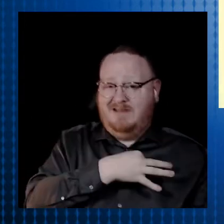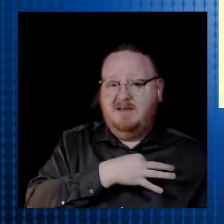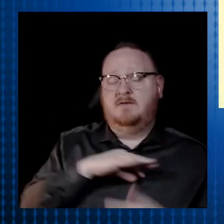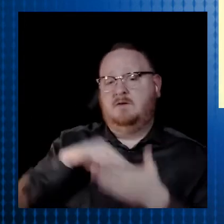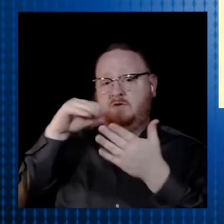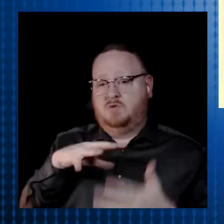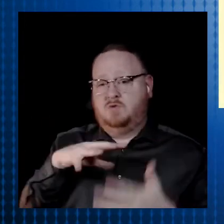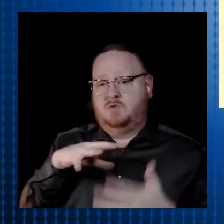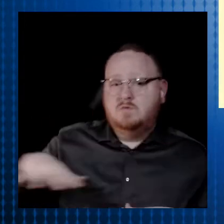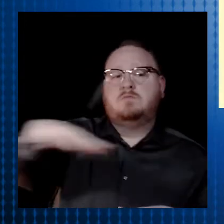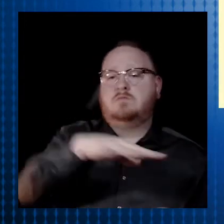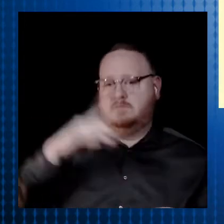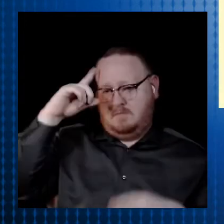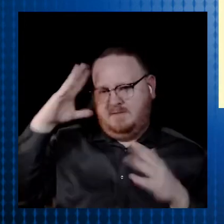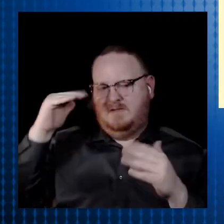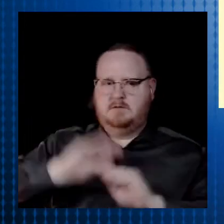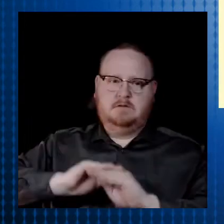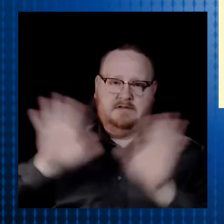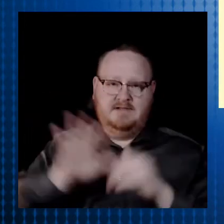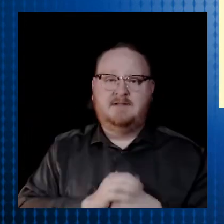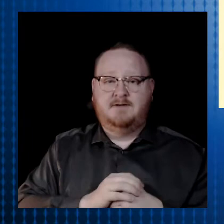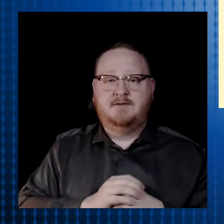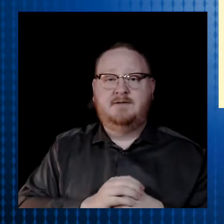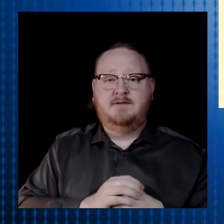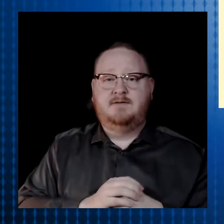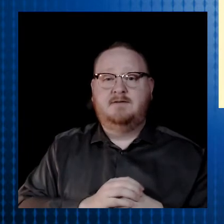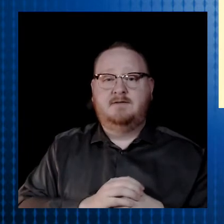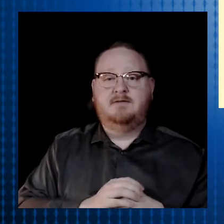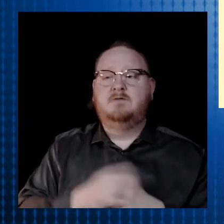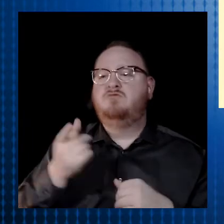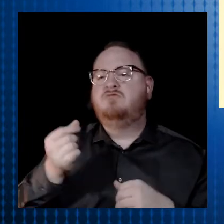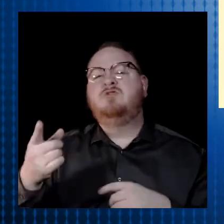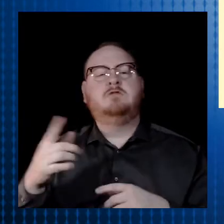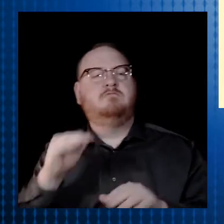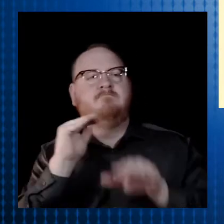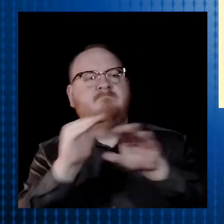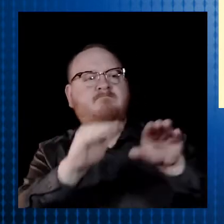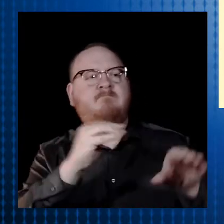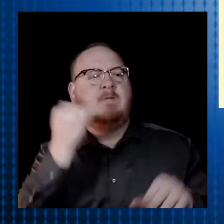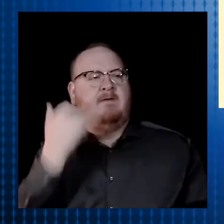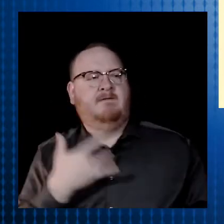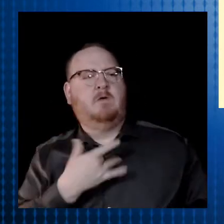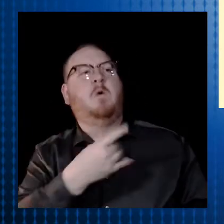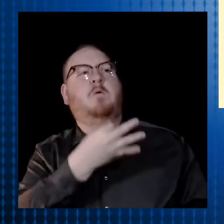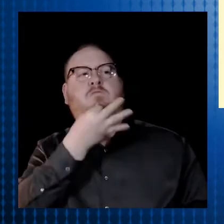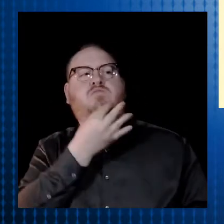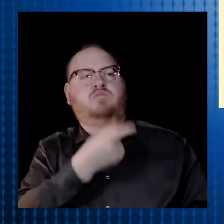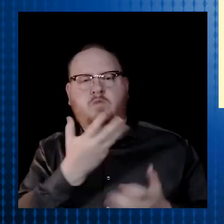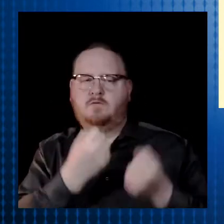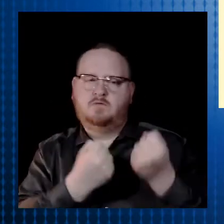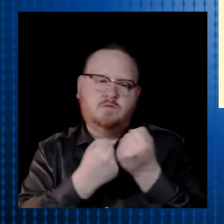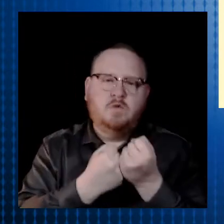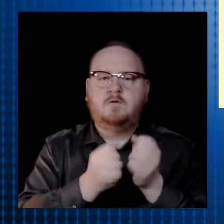too. Our recipient reaches out to others she feels are experts for support on initiatives she